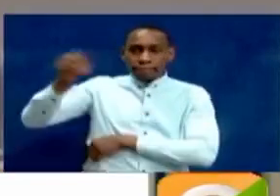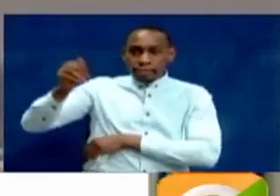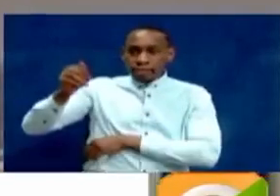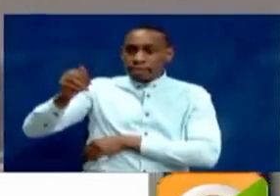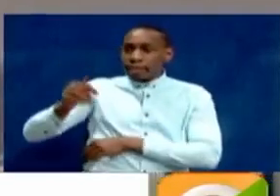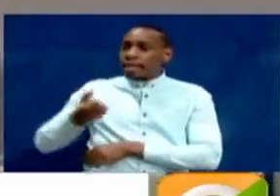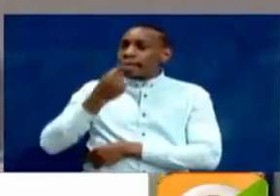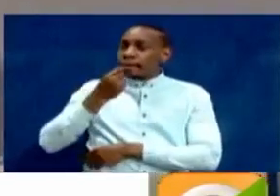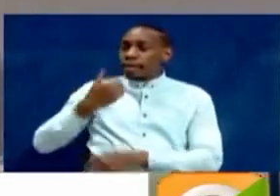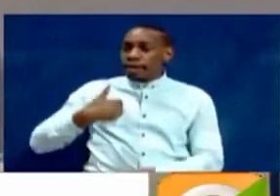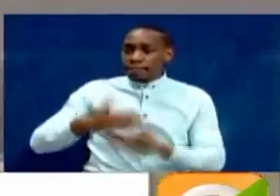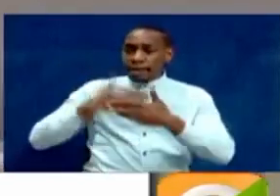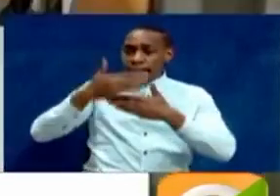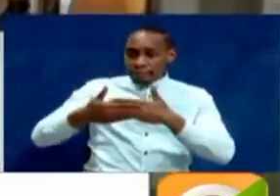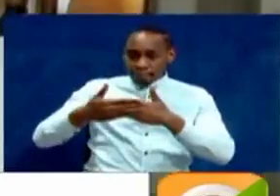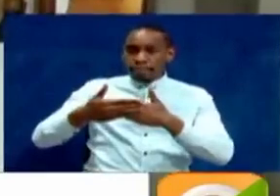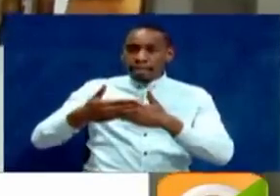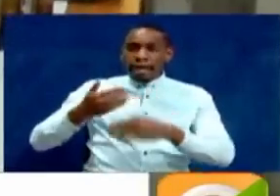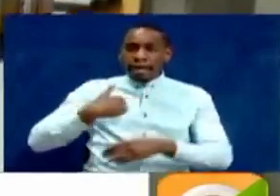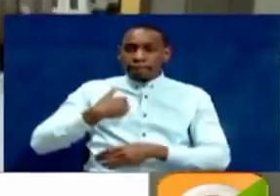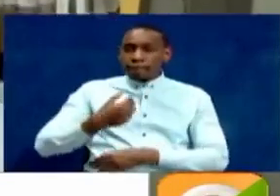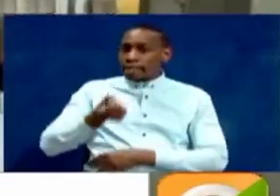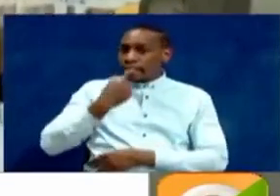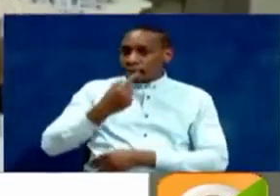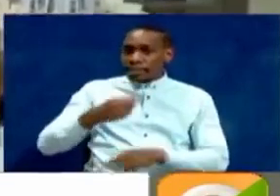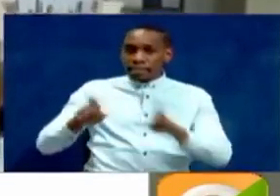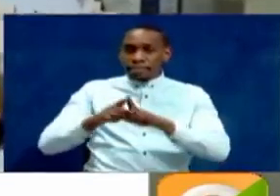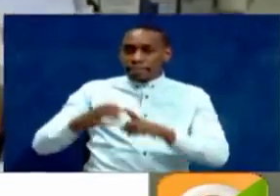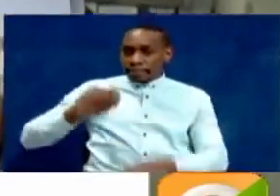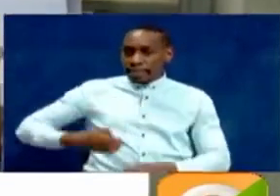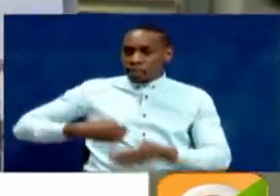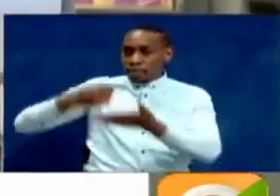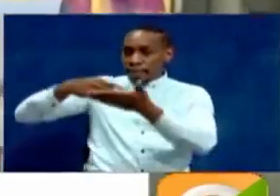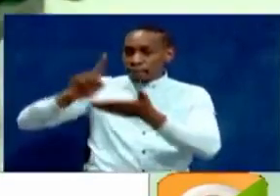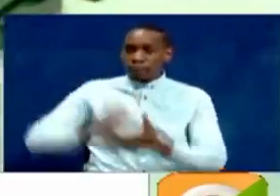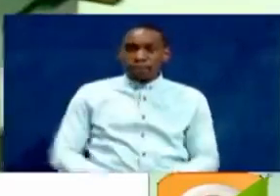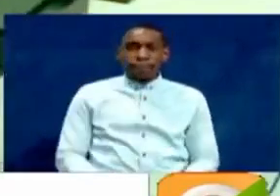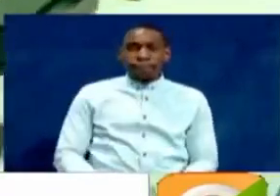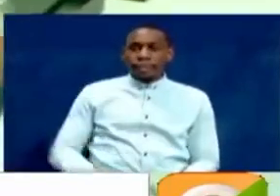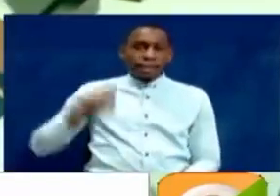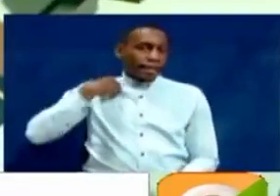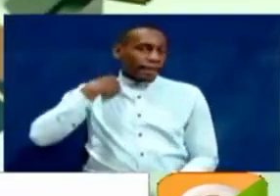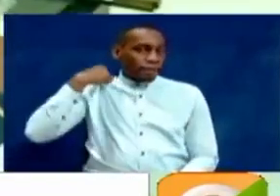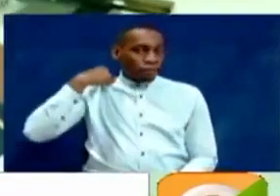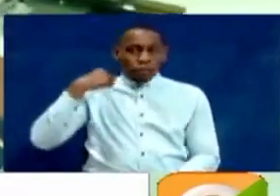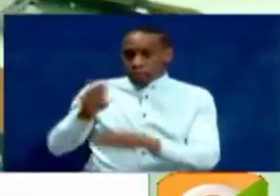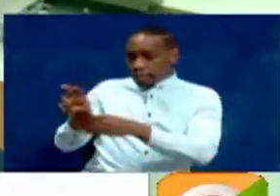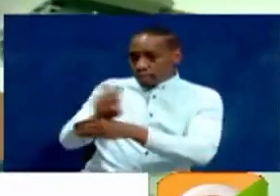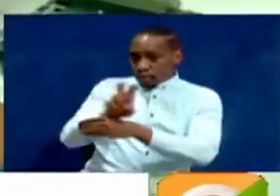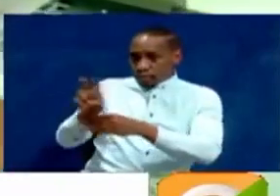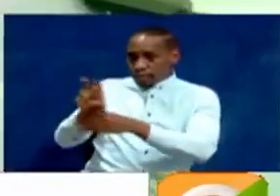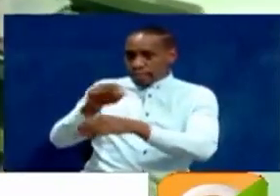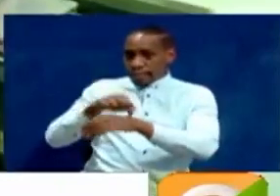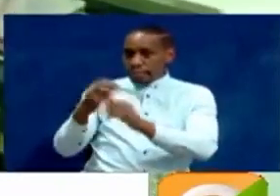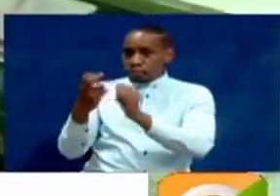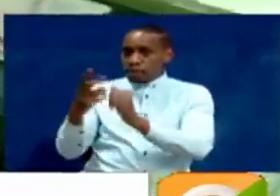were vaccinated after receiving the necessary regulatory and ethical approvals. The volunteers will be monitored over a period